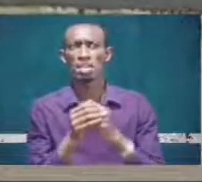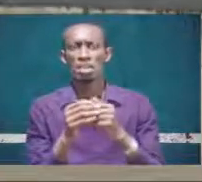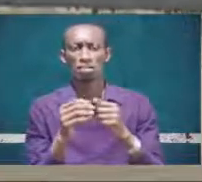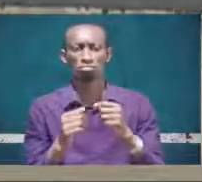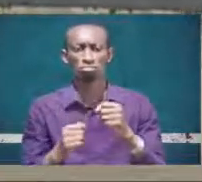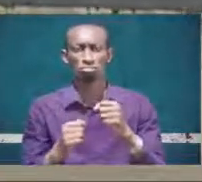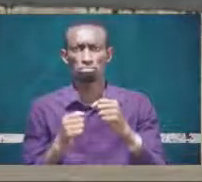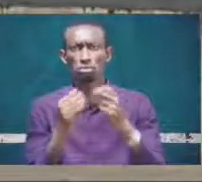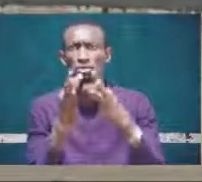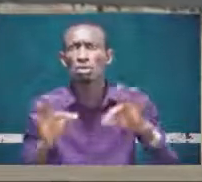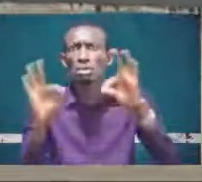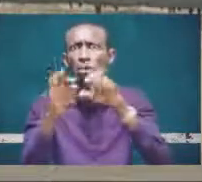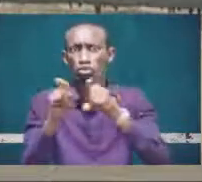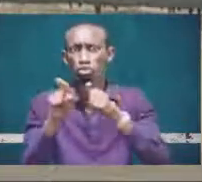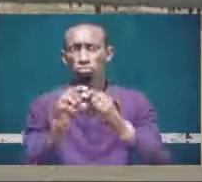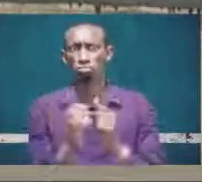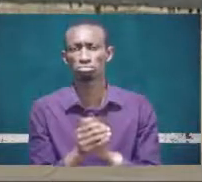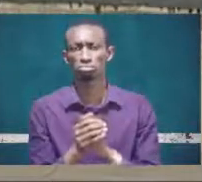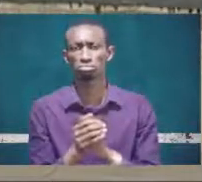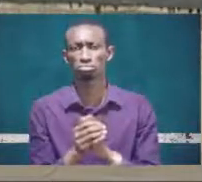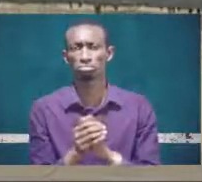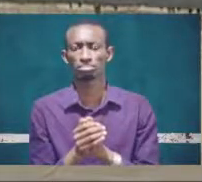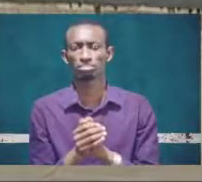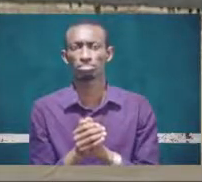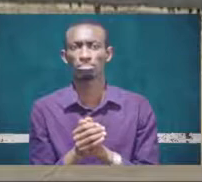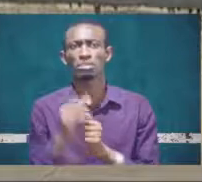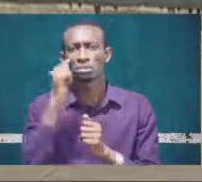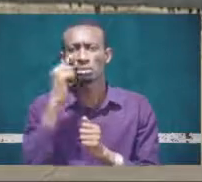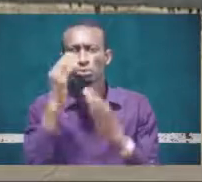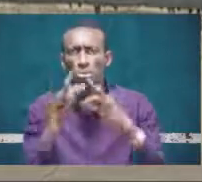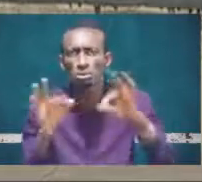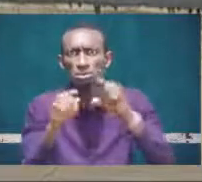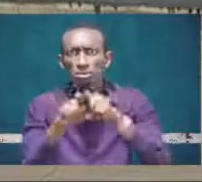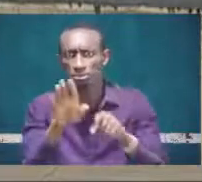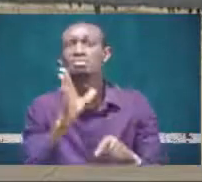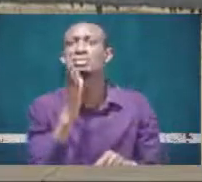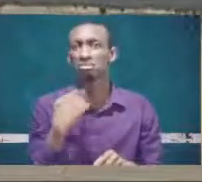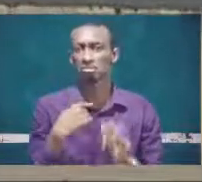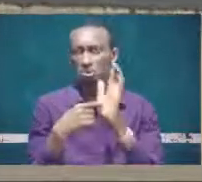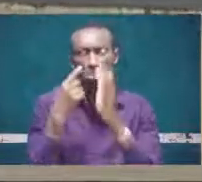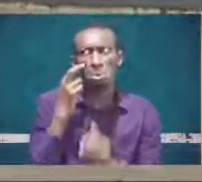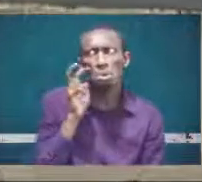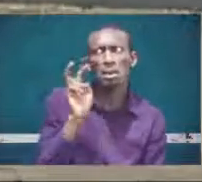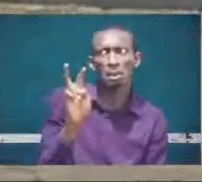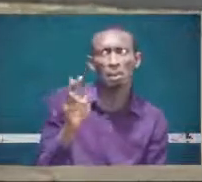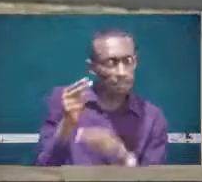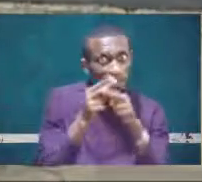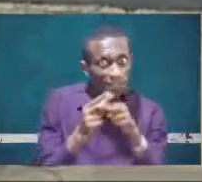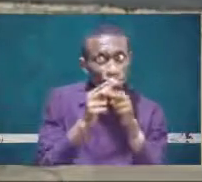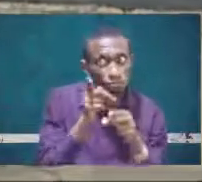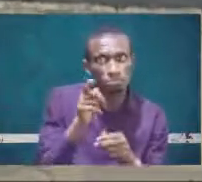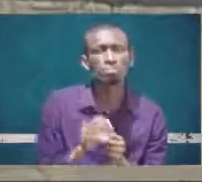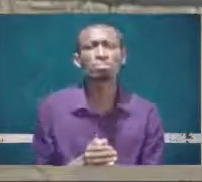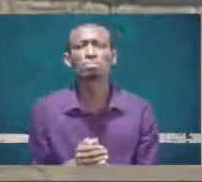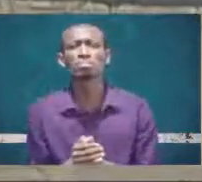purpose. Type 2 is competitive demand. So I want you to look at this very well.